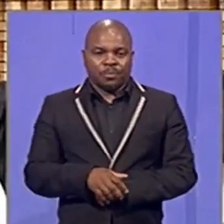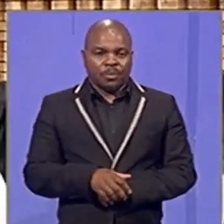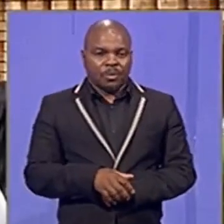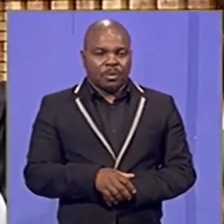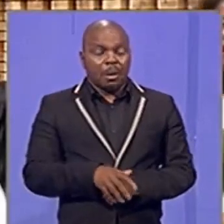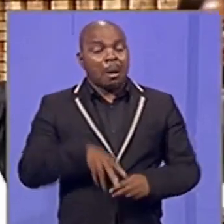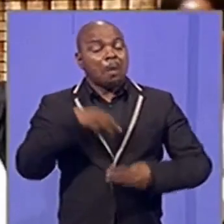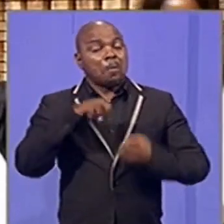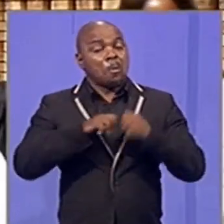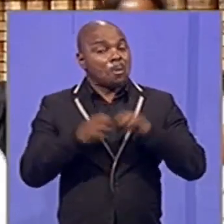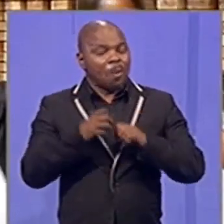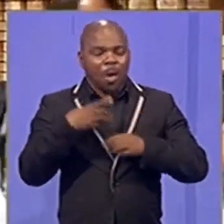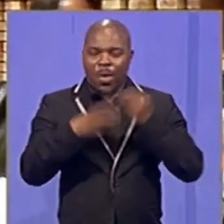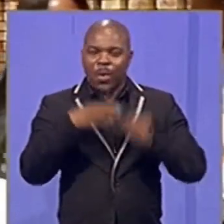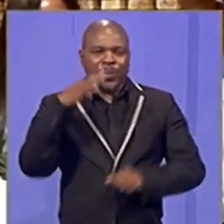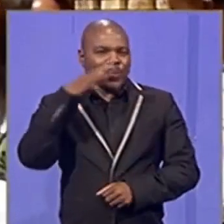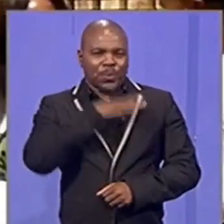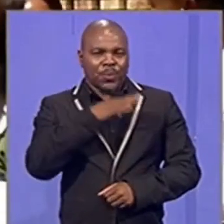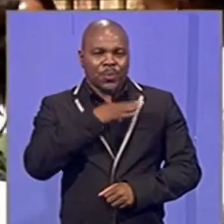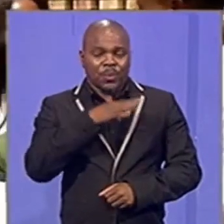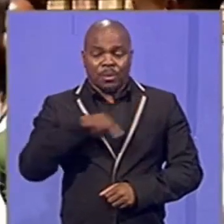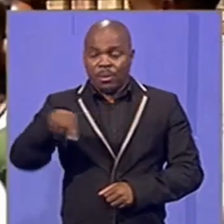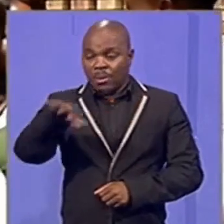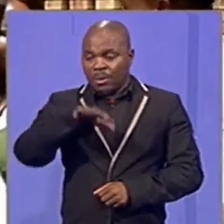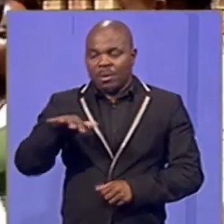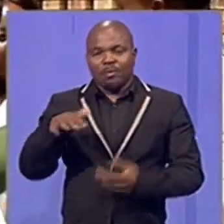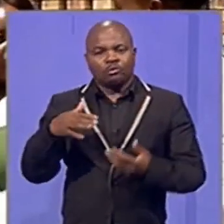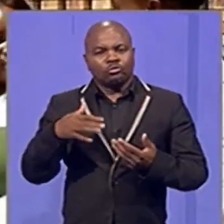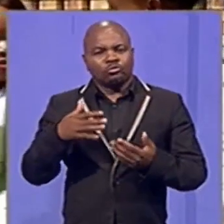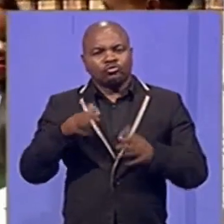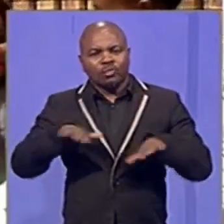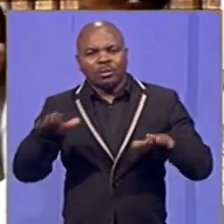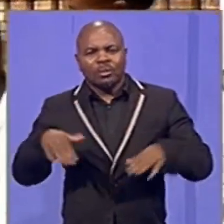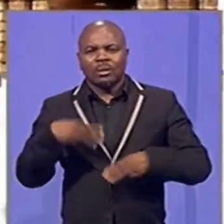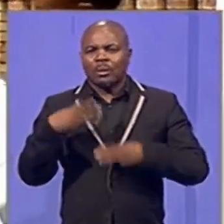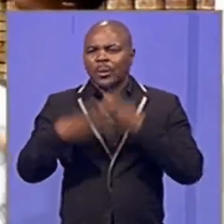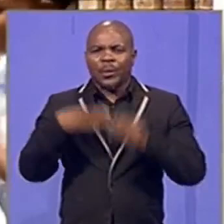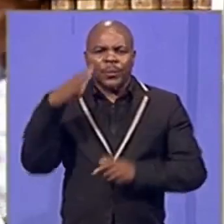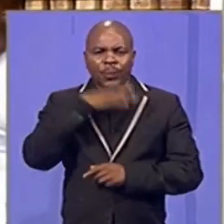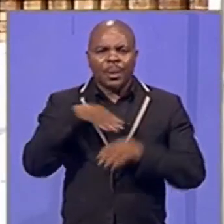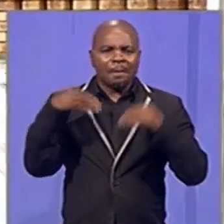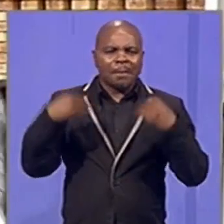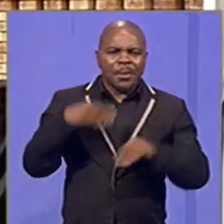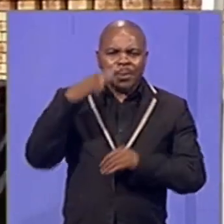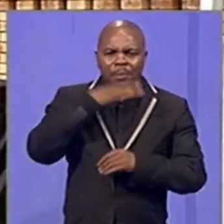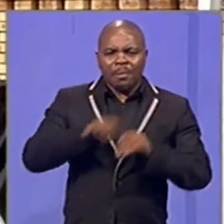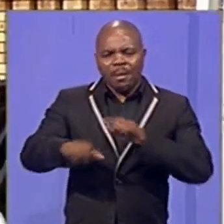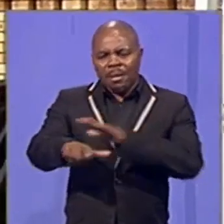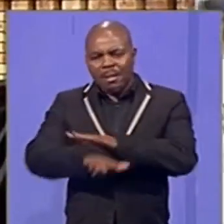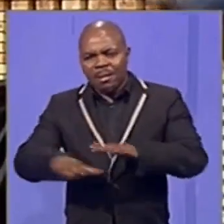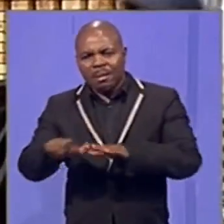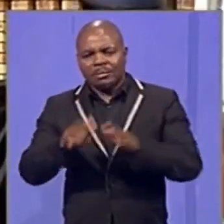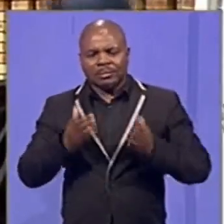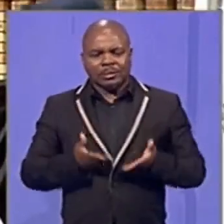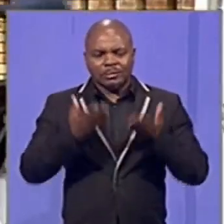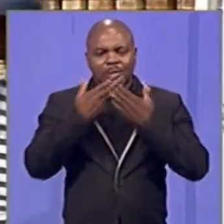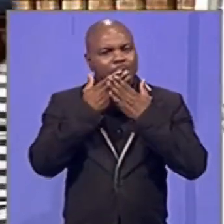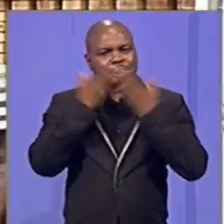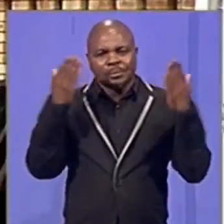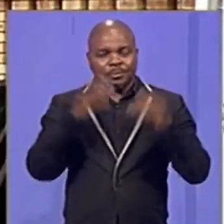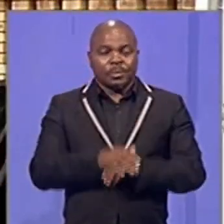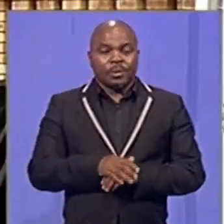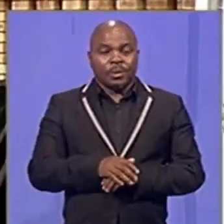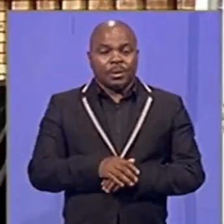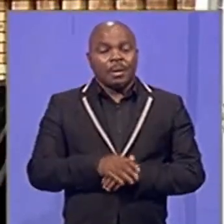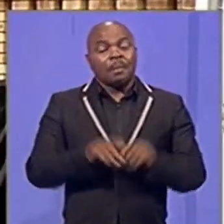a unemployment, bana ba mona ba kry mesebetsi ha ba kry di business, land and service delivery ha rena yone,